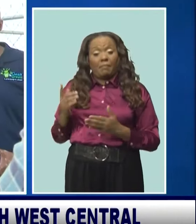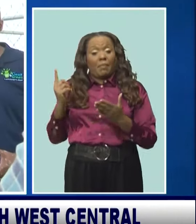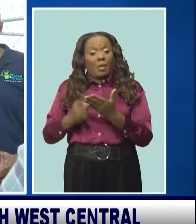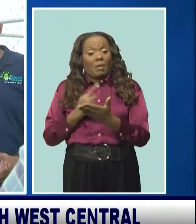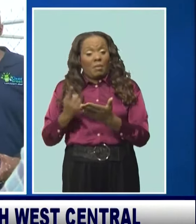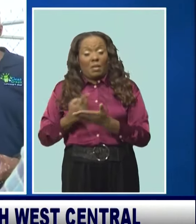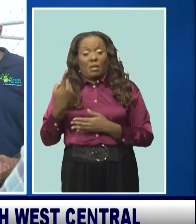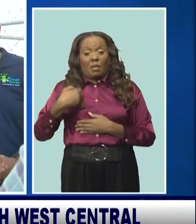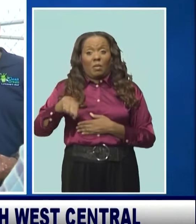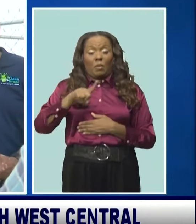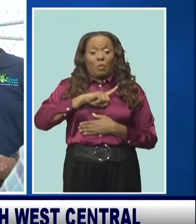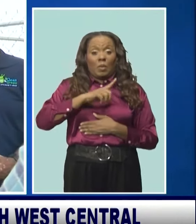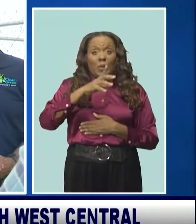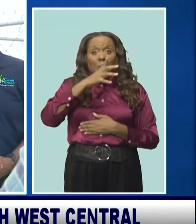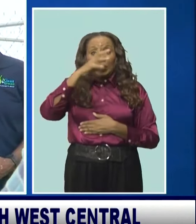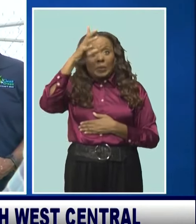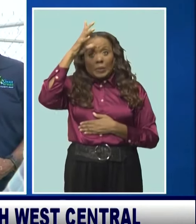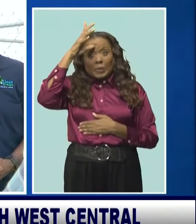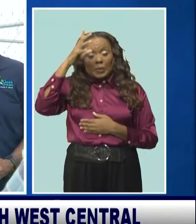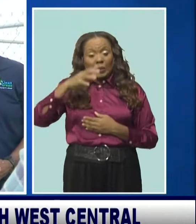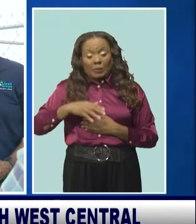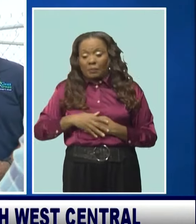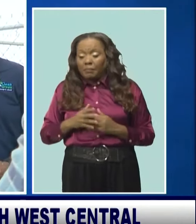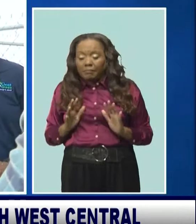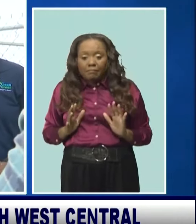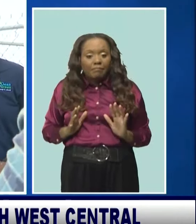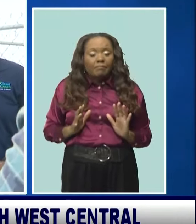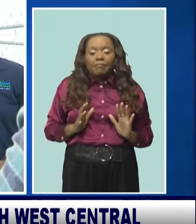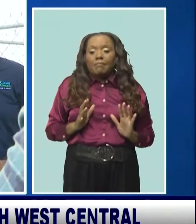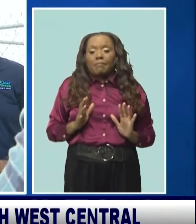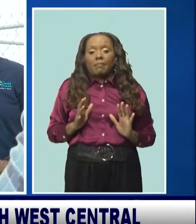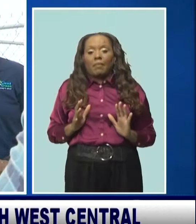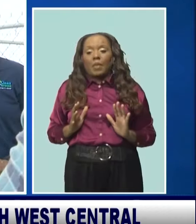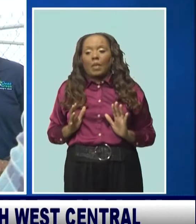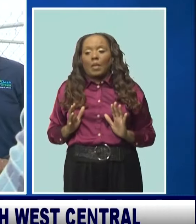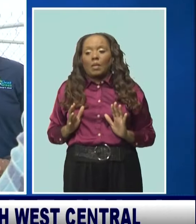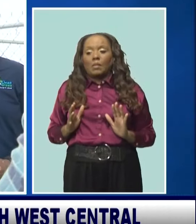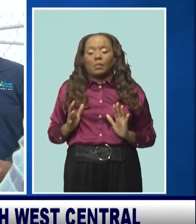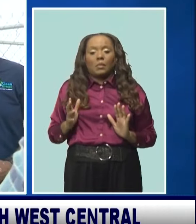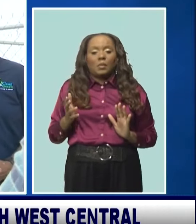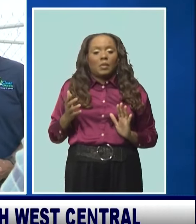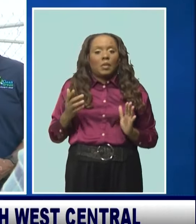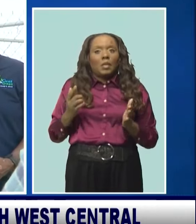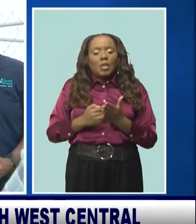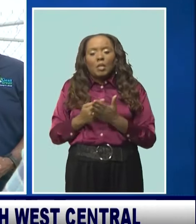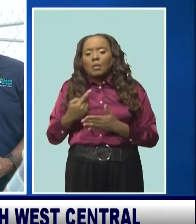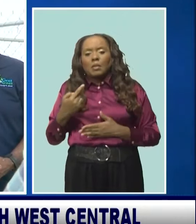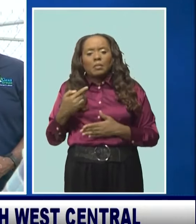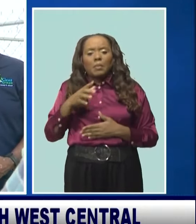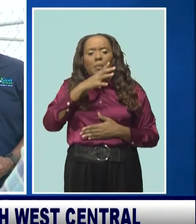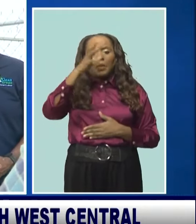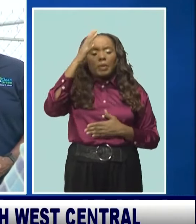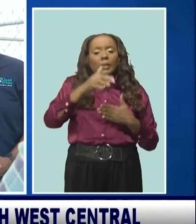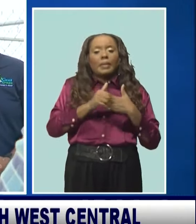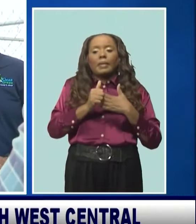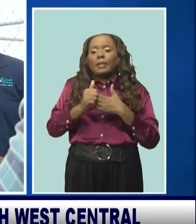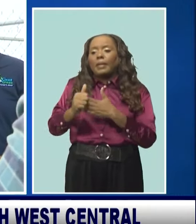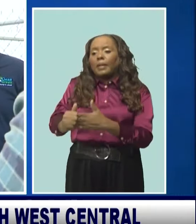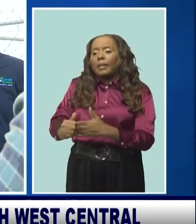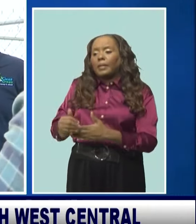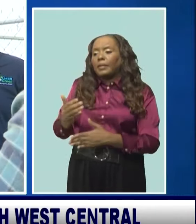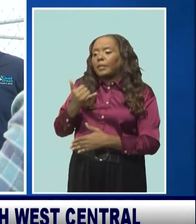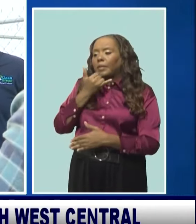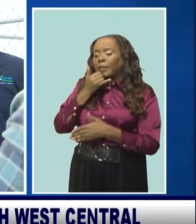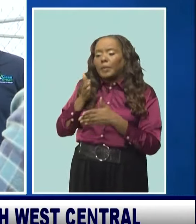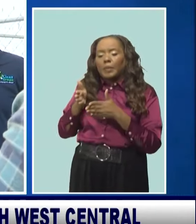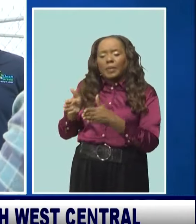to, sometimes knowingly and unknowingly, point our children in these directions. But we need to be